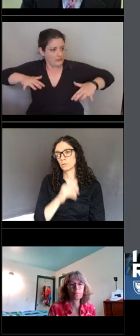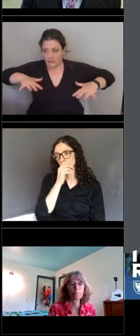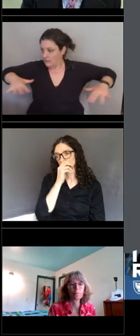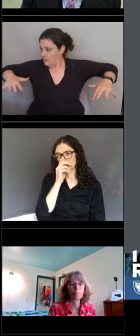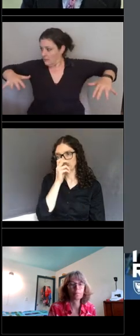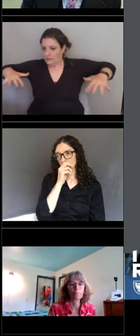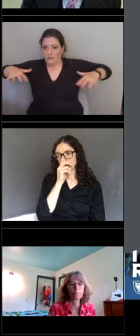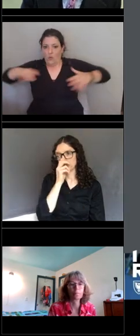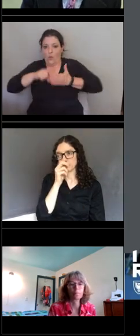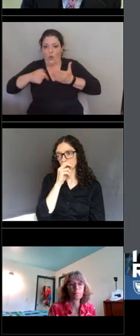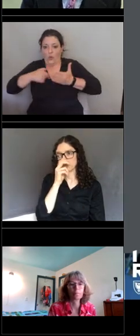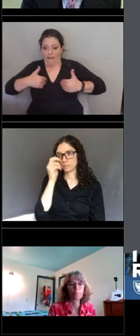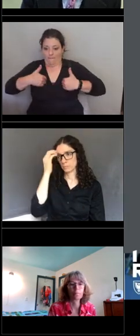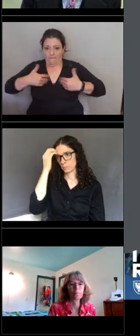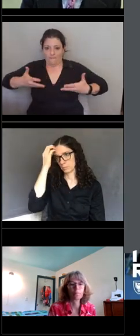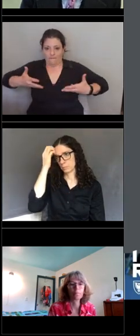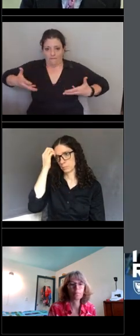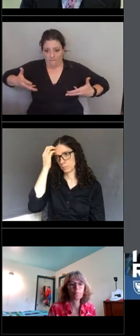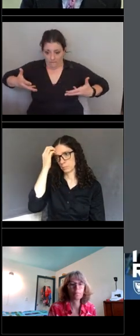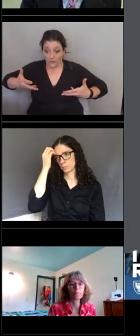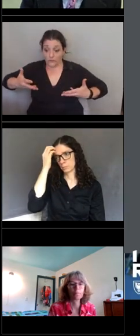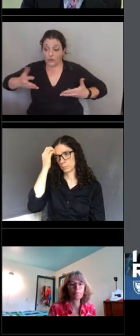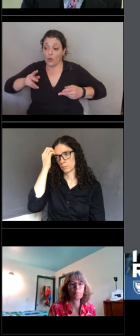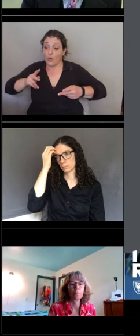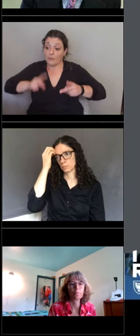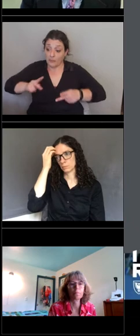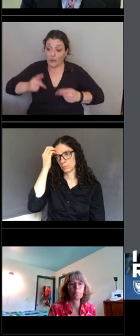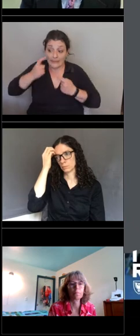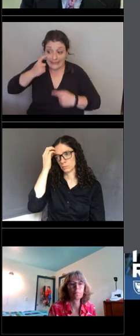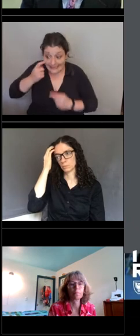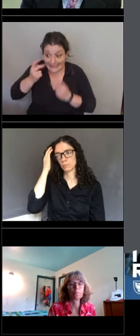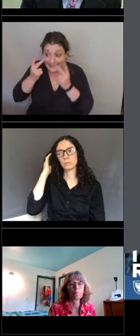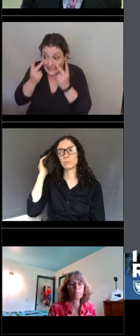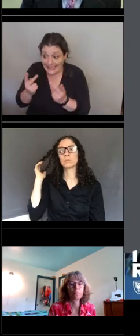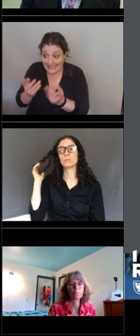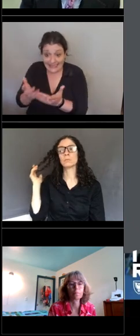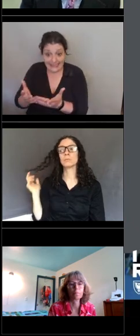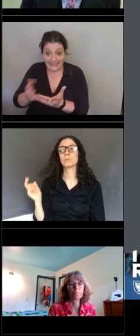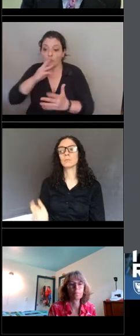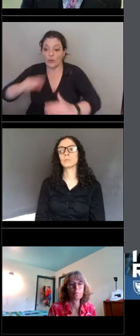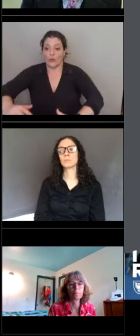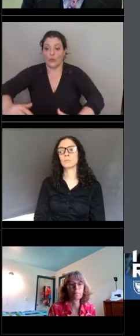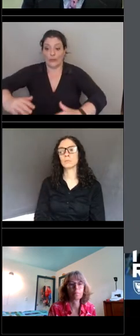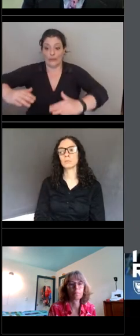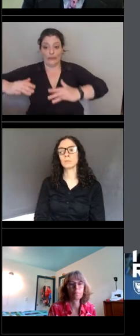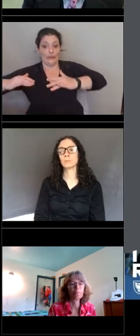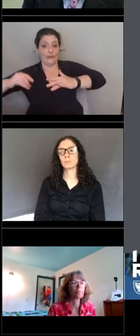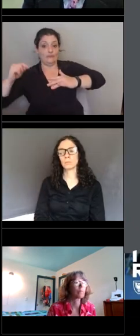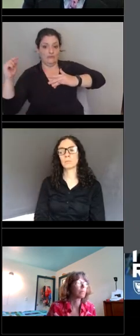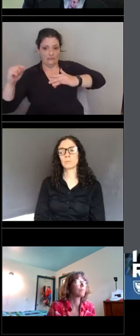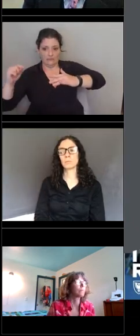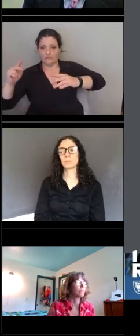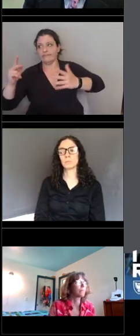that are occurring can be very beneficial in helping the public then to understand, you know, what's at risk.